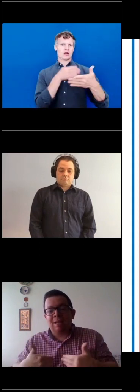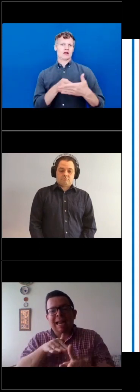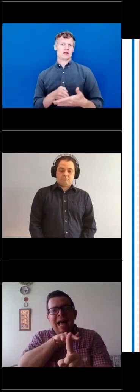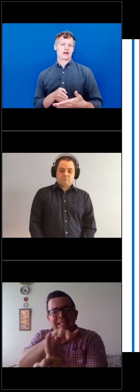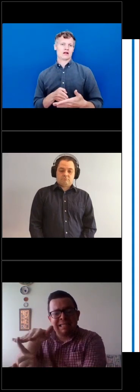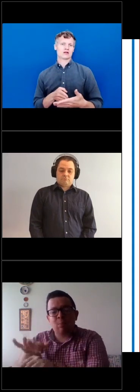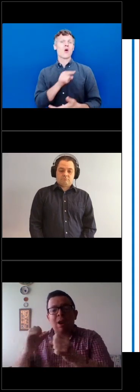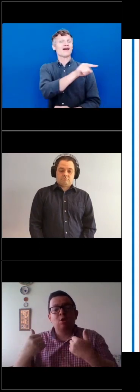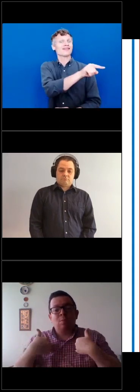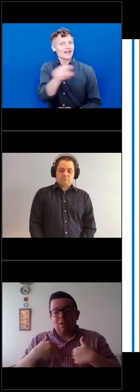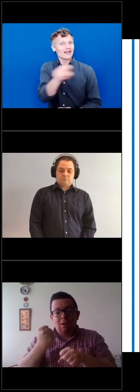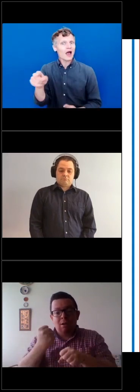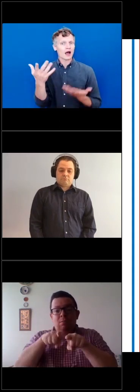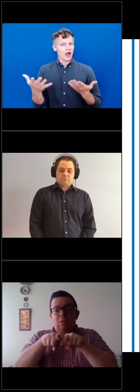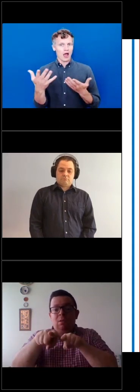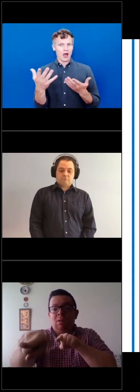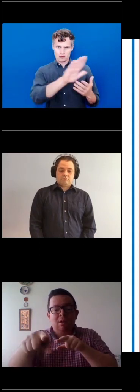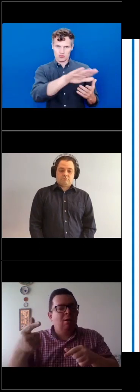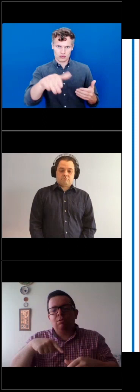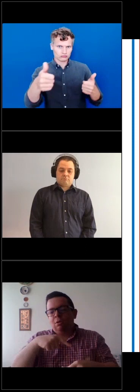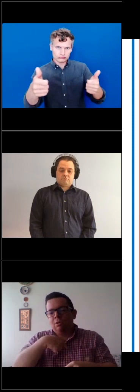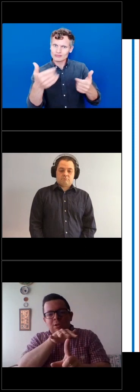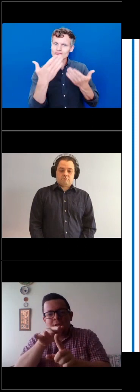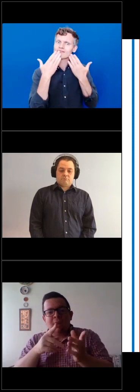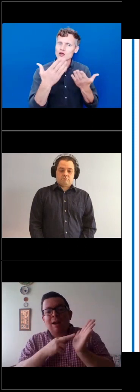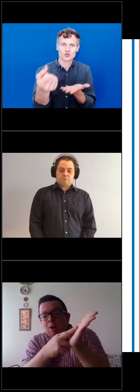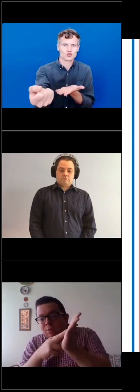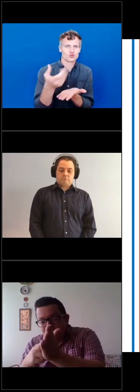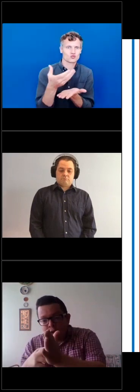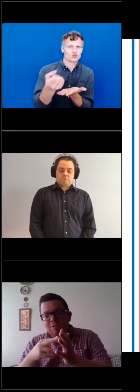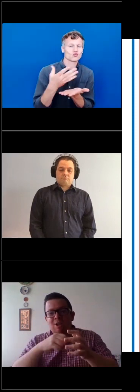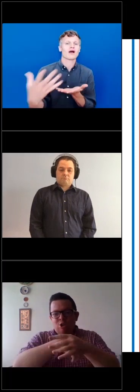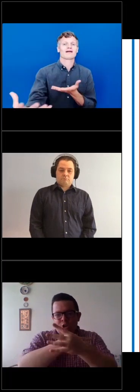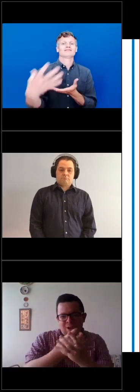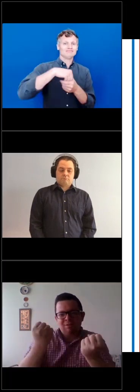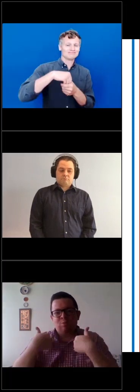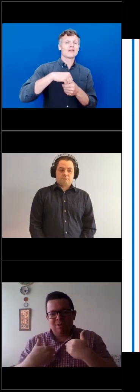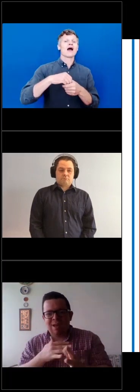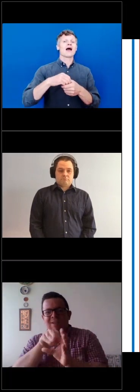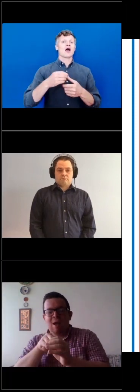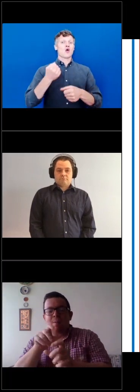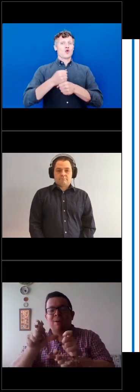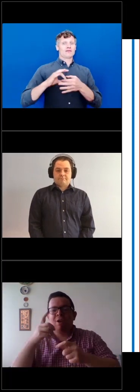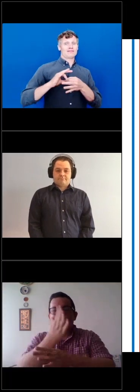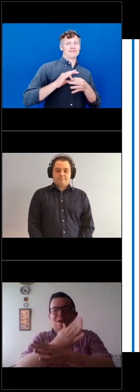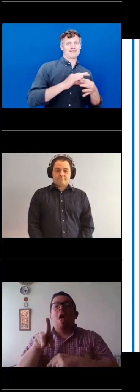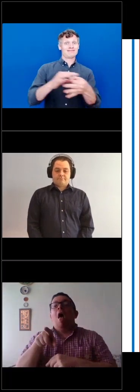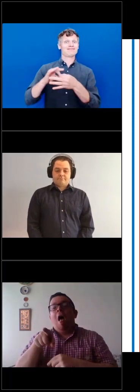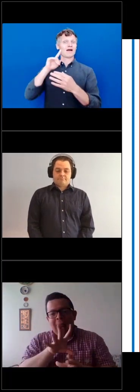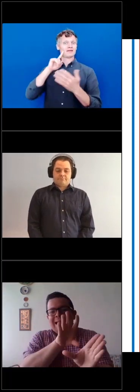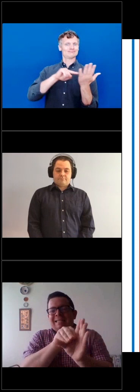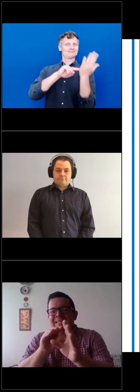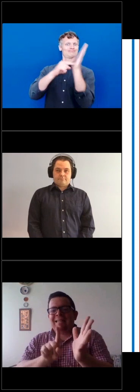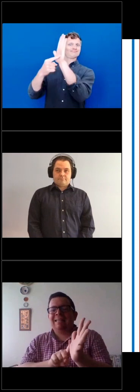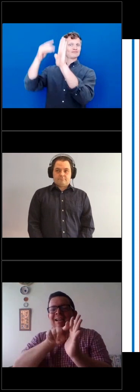humanitarian action taken by an organization or the government, leaving no one behind in